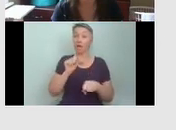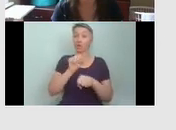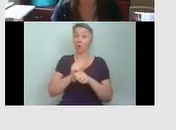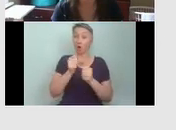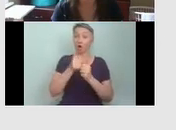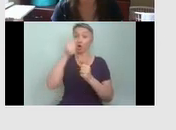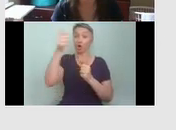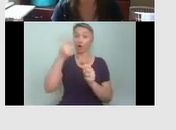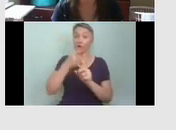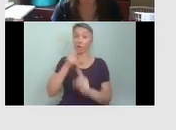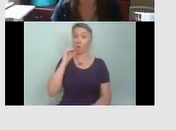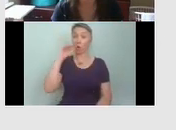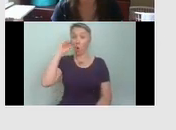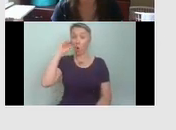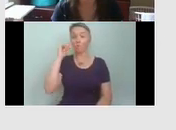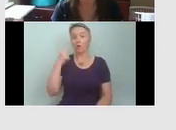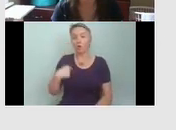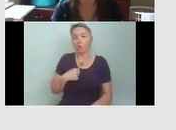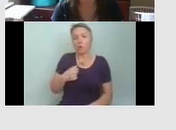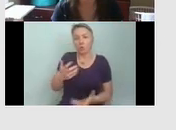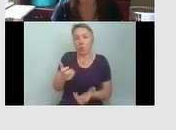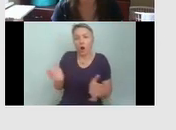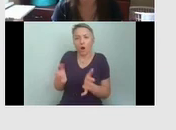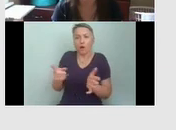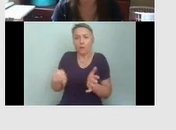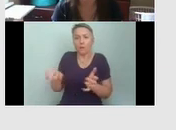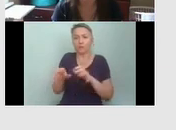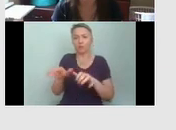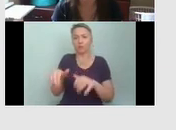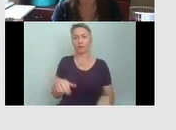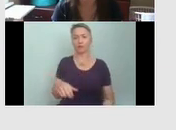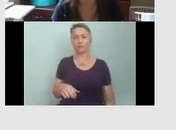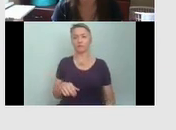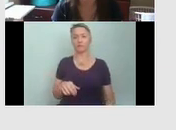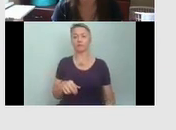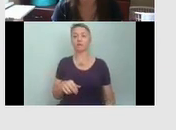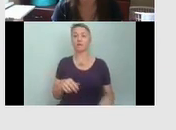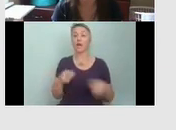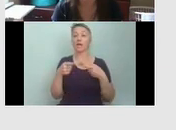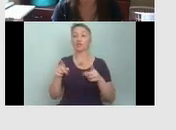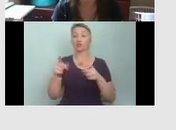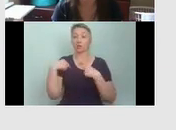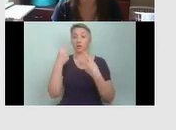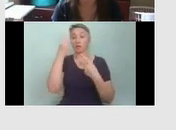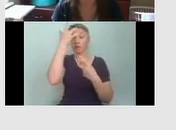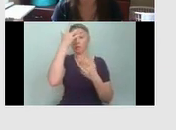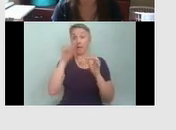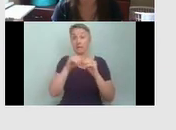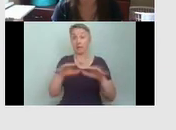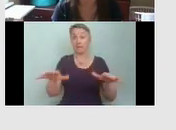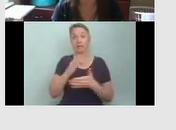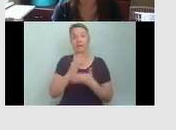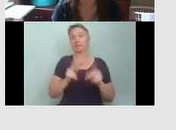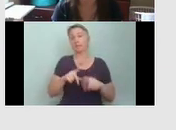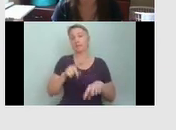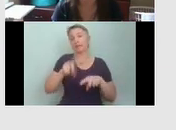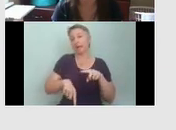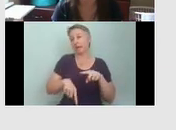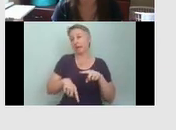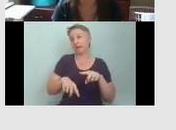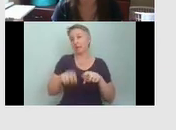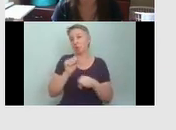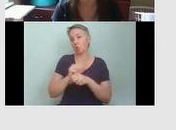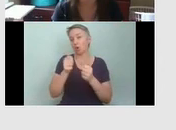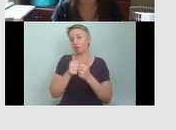But we even during this whole pandemic, we've had some people who could not. And so